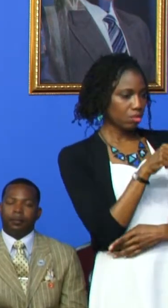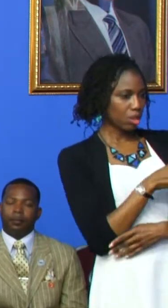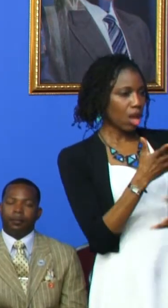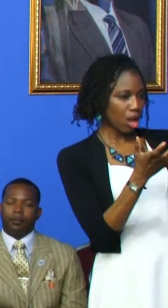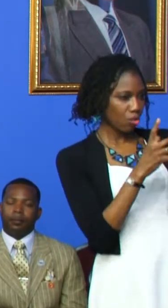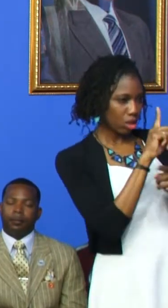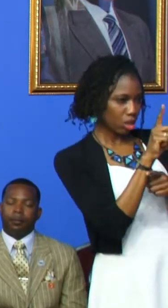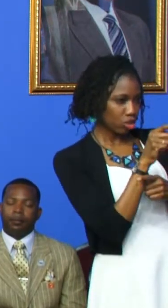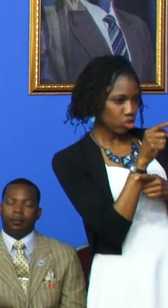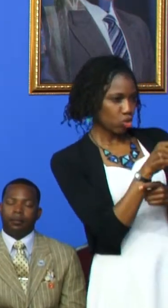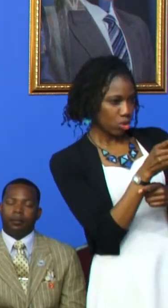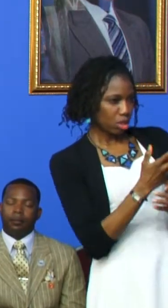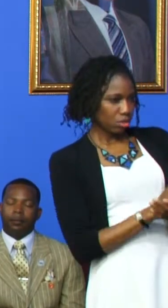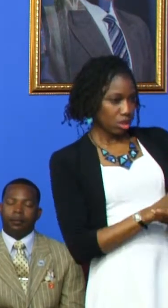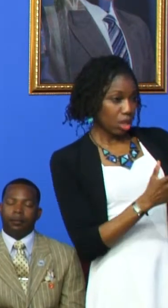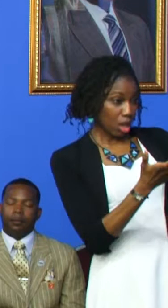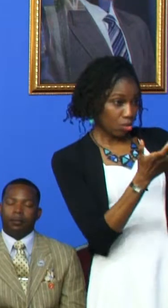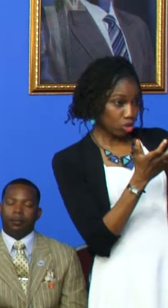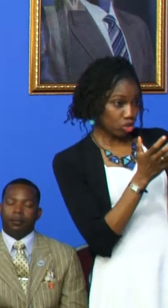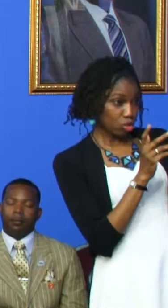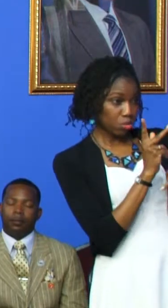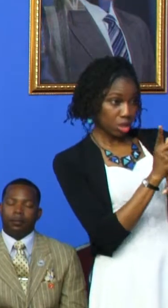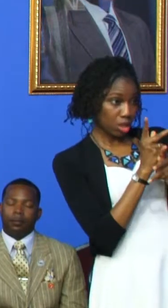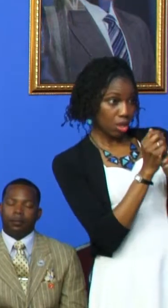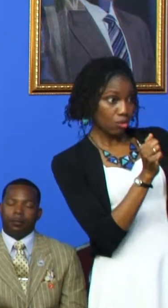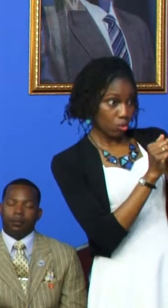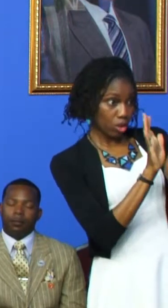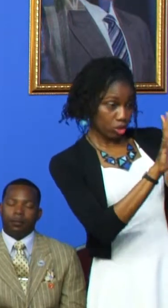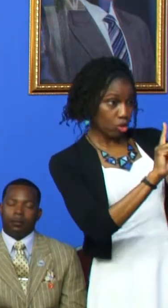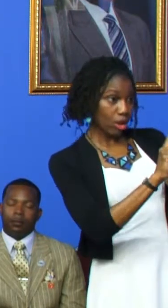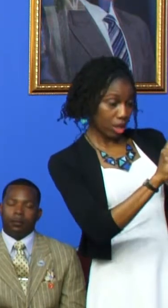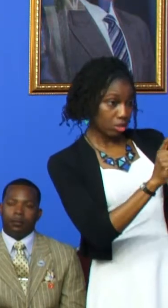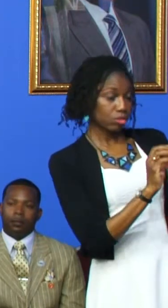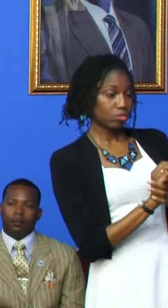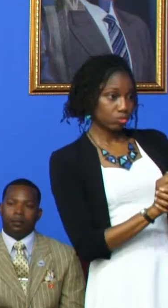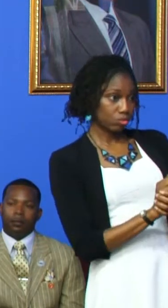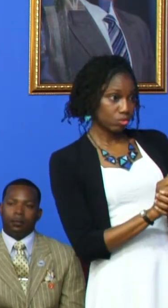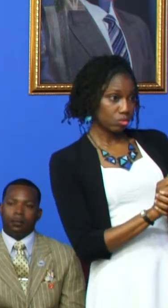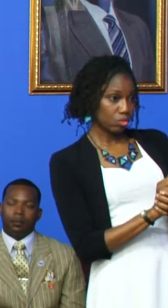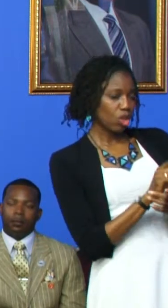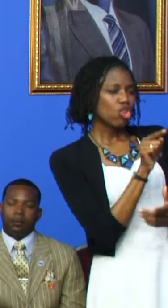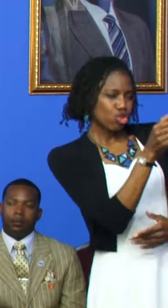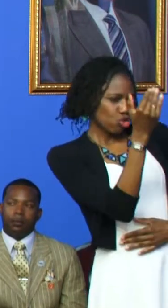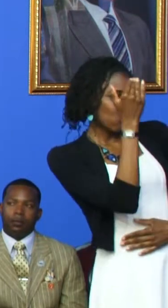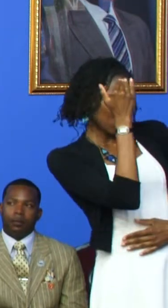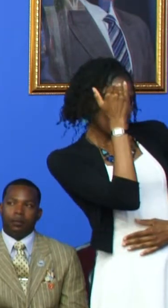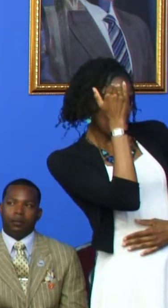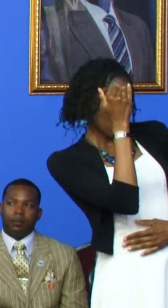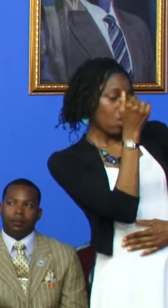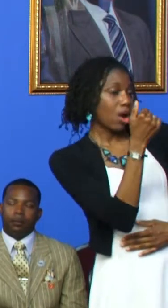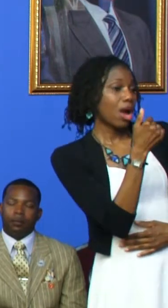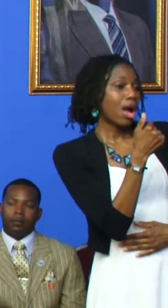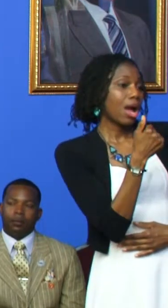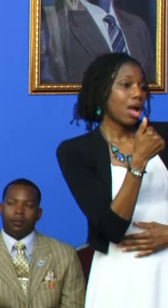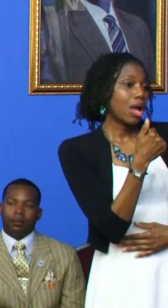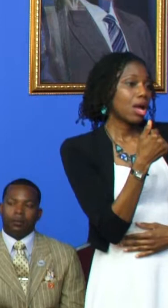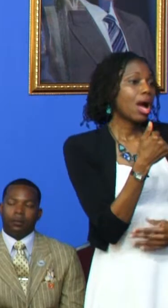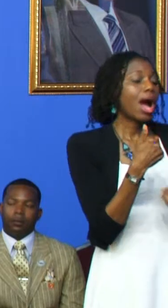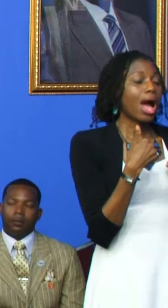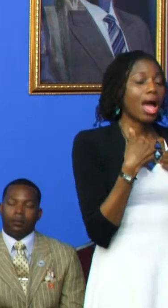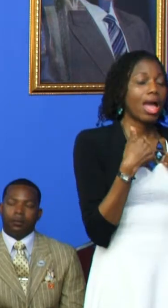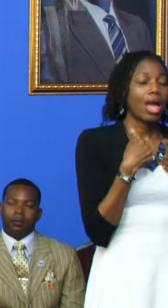question. I want y'all to be careful with the answer now. You know that I have had